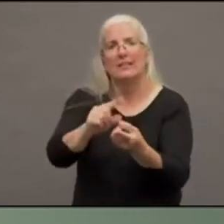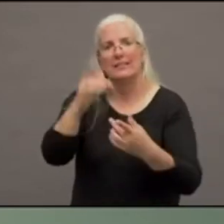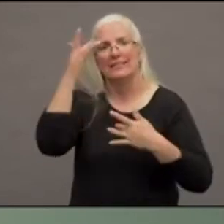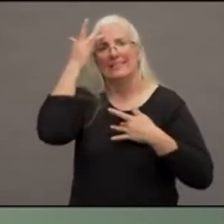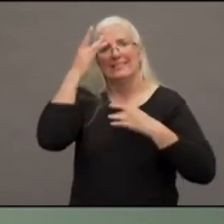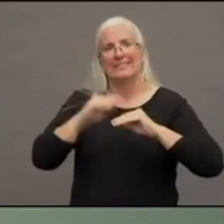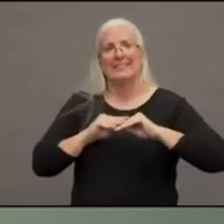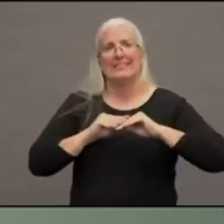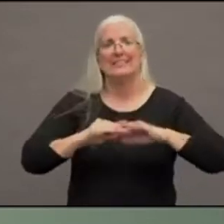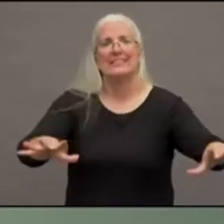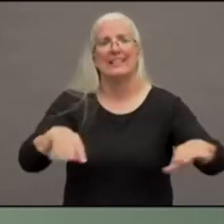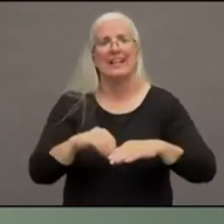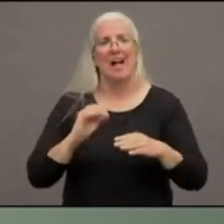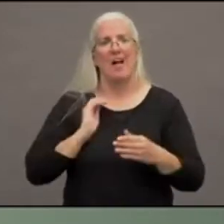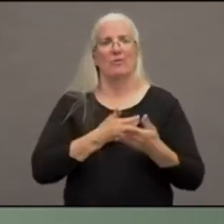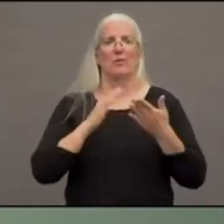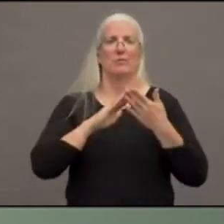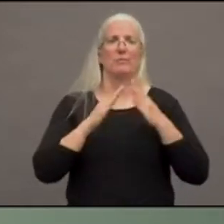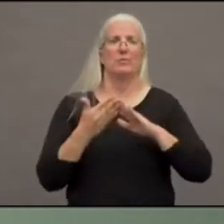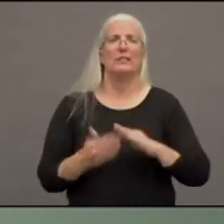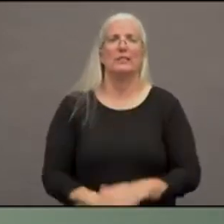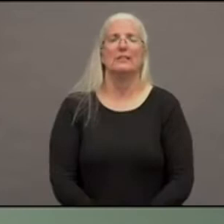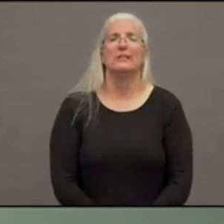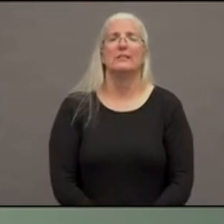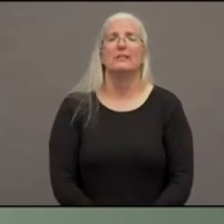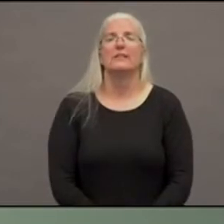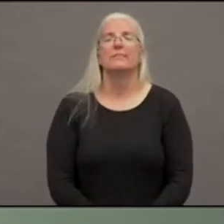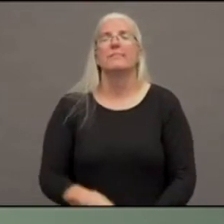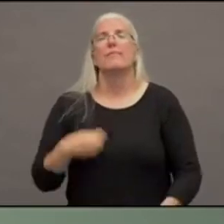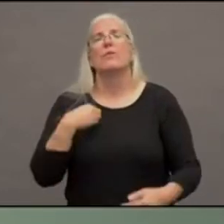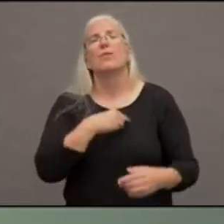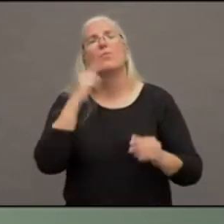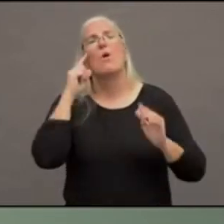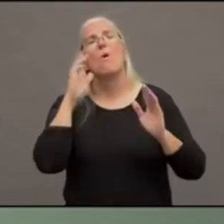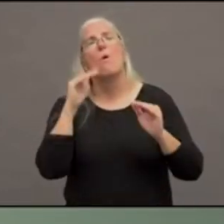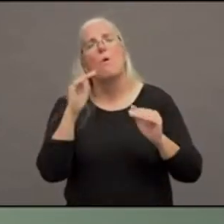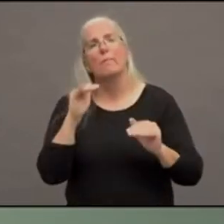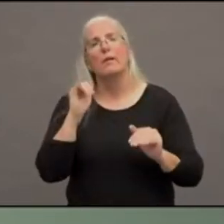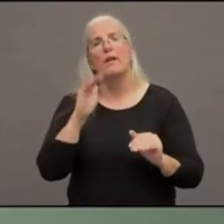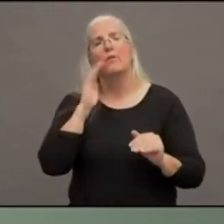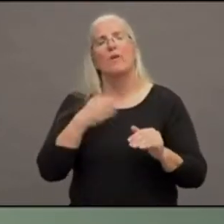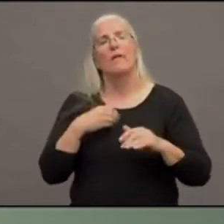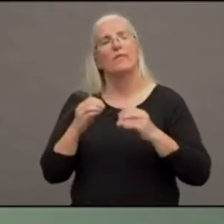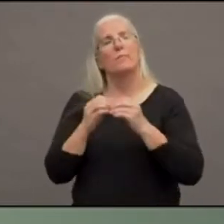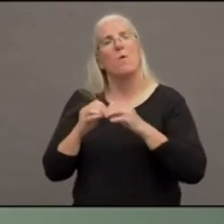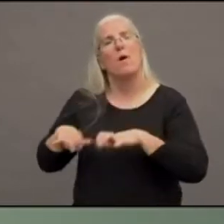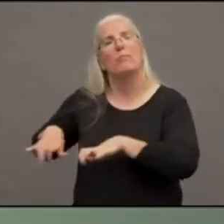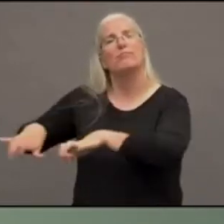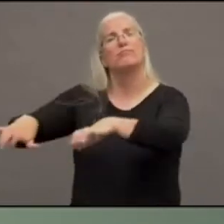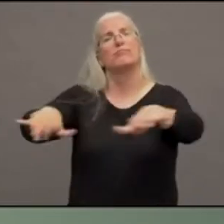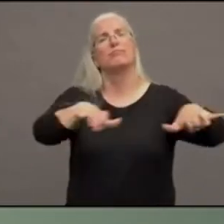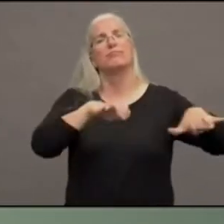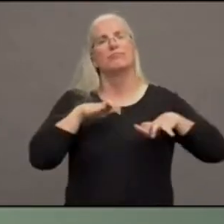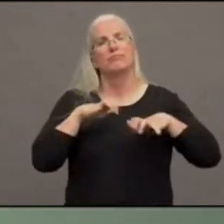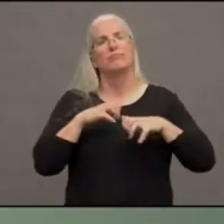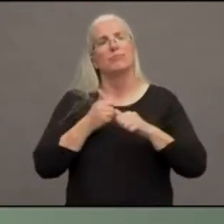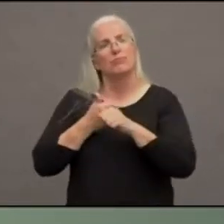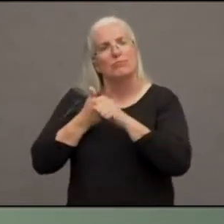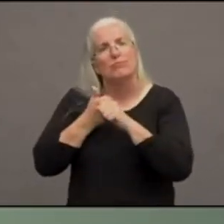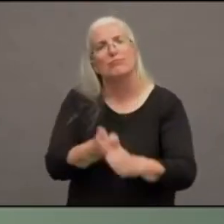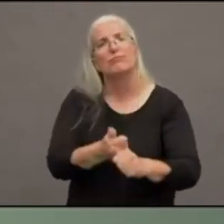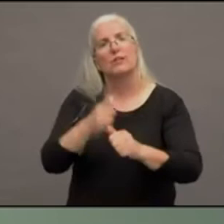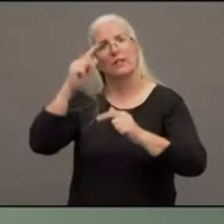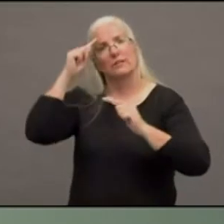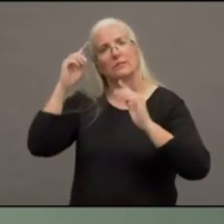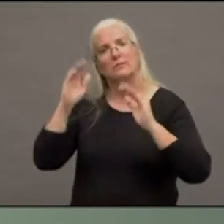community. And we're hoping that by having these as more uniform and clear expectations, that's